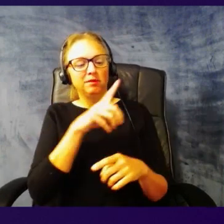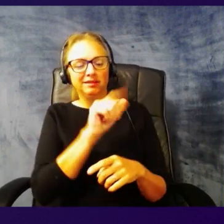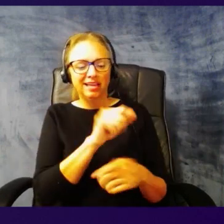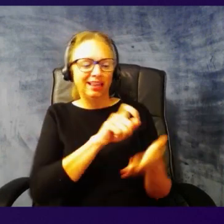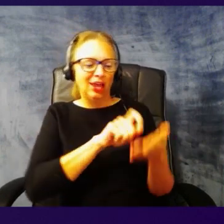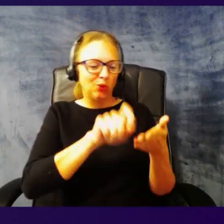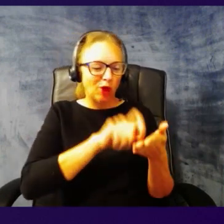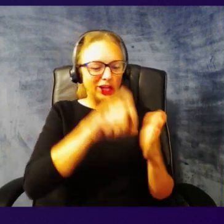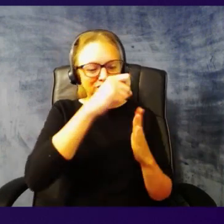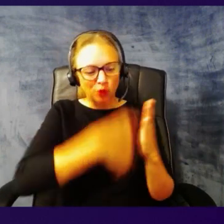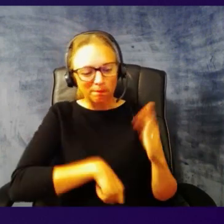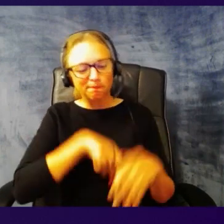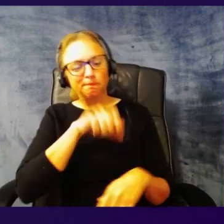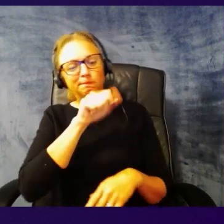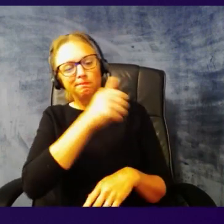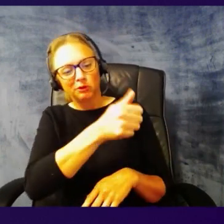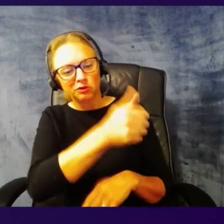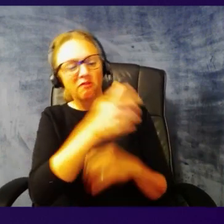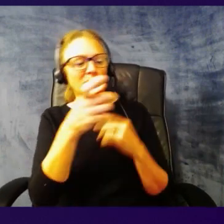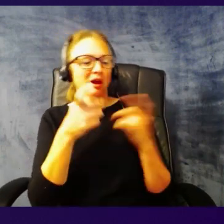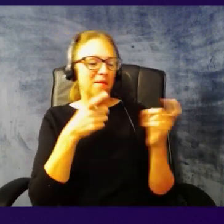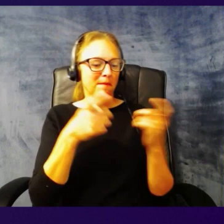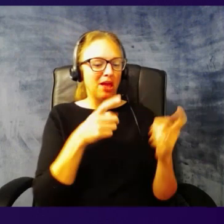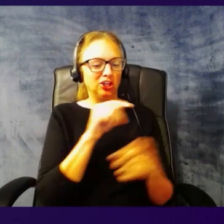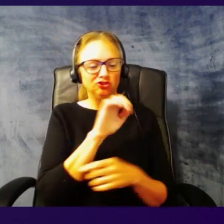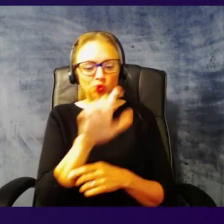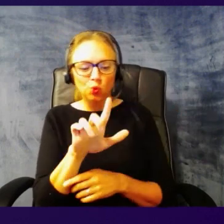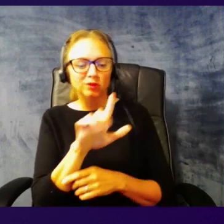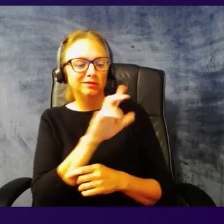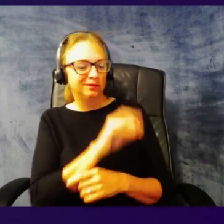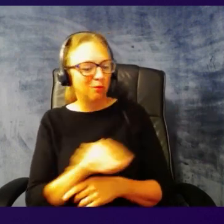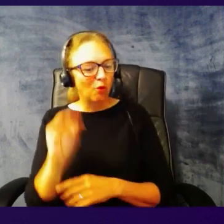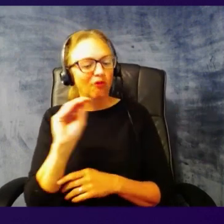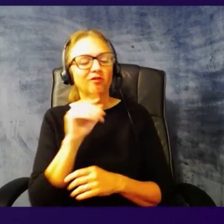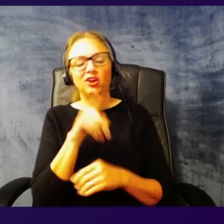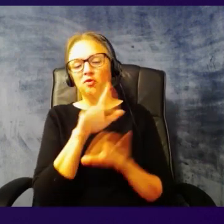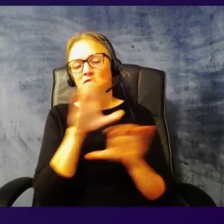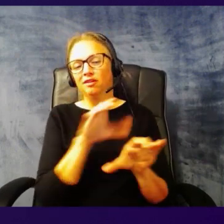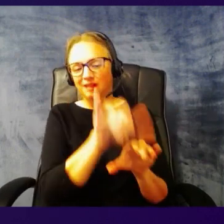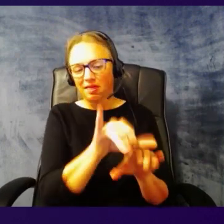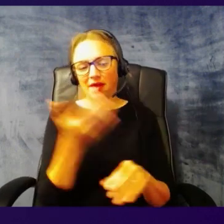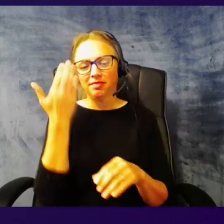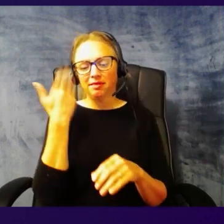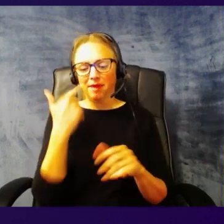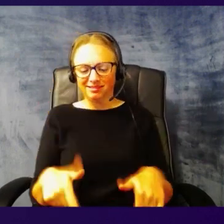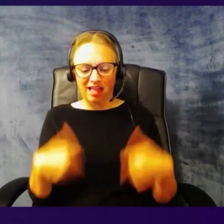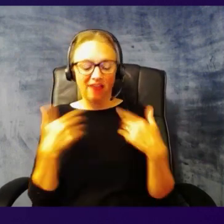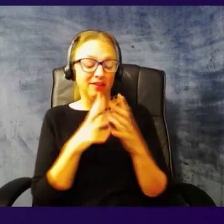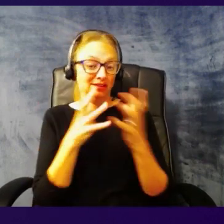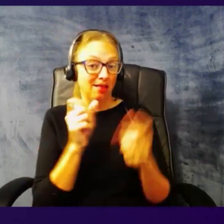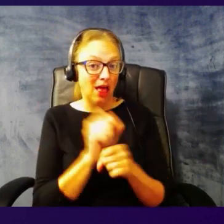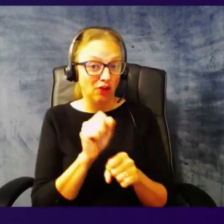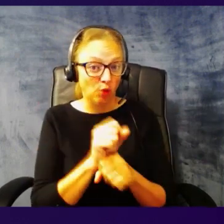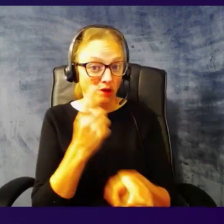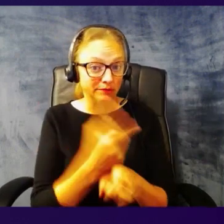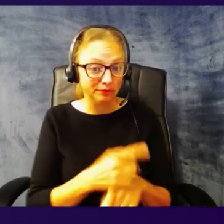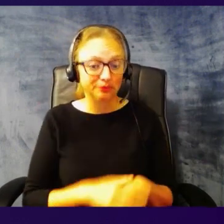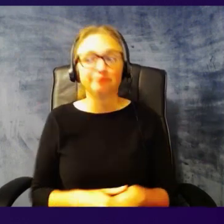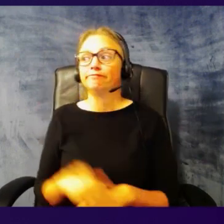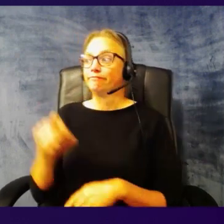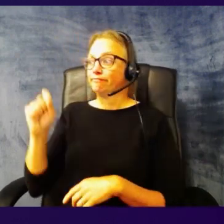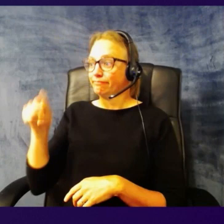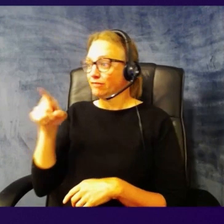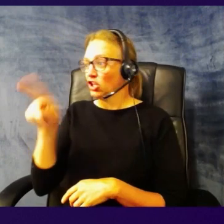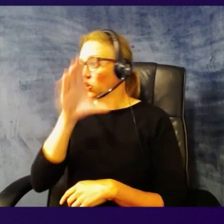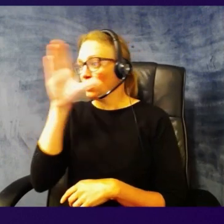scripts or having to manage tools to move data. You've probably done that in a past life. It's a lot of work, isn't it? Absolutely. Yeah. And you're never